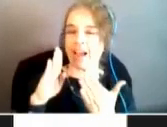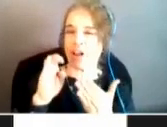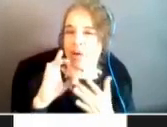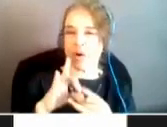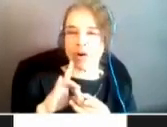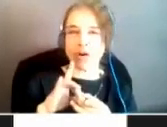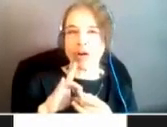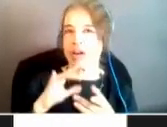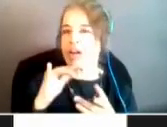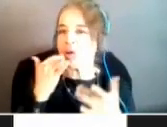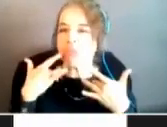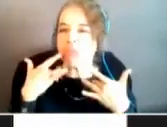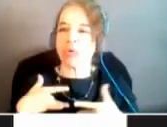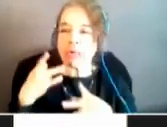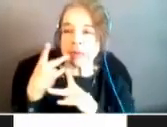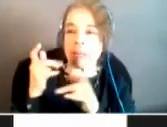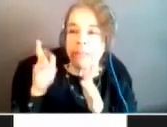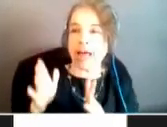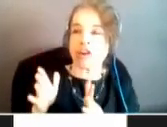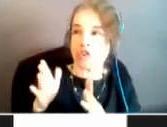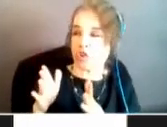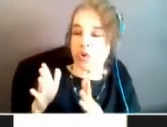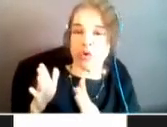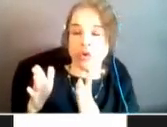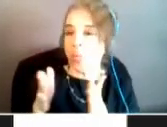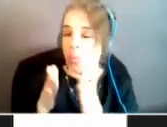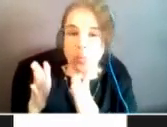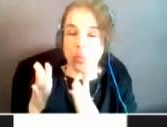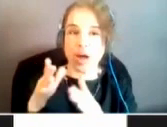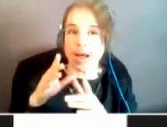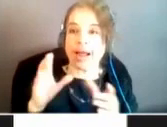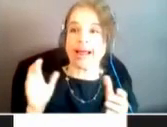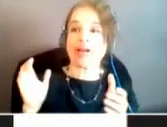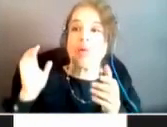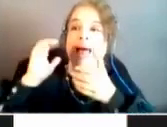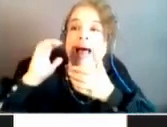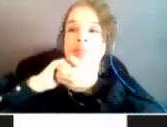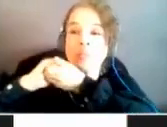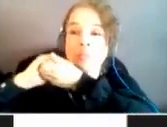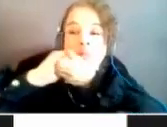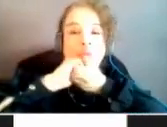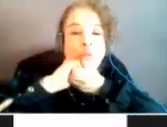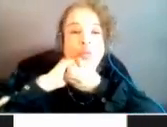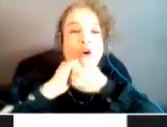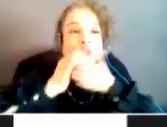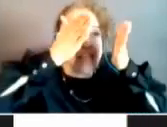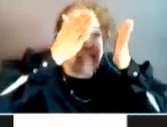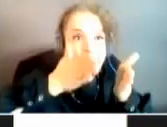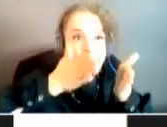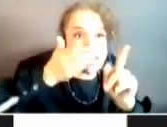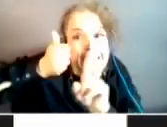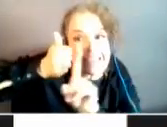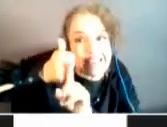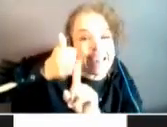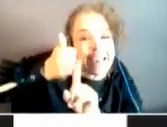in the role of depression care manager and also collaborating with the individual themselves